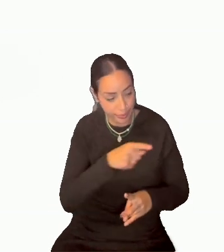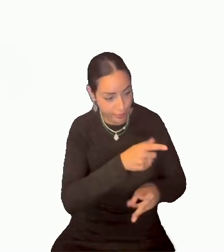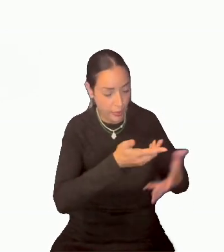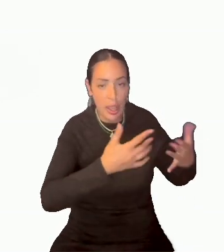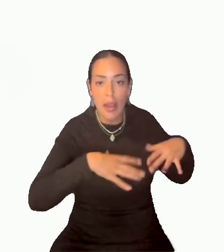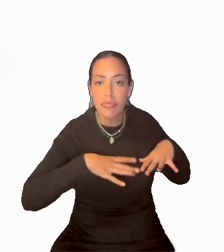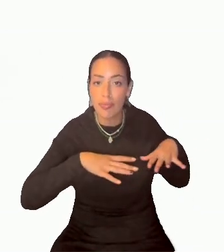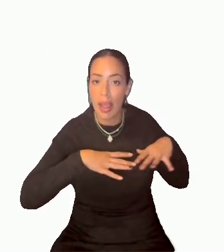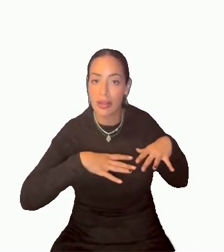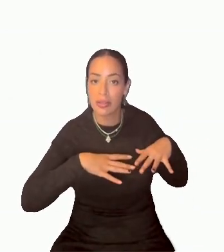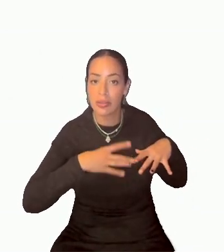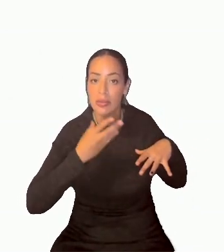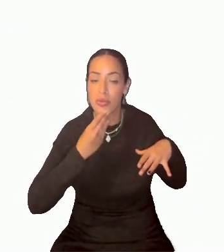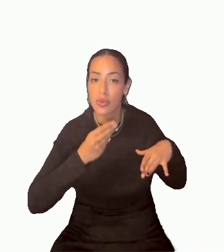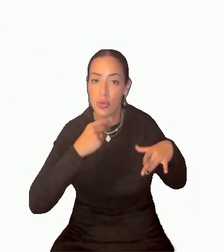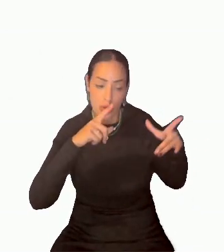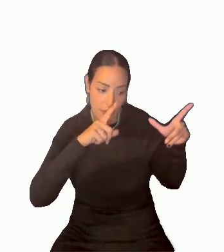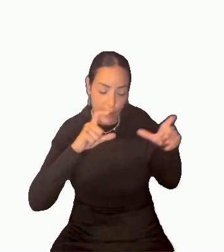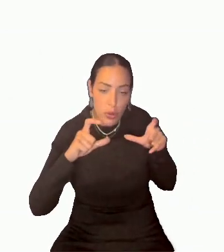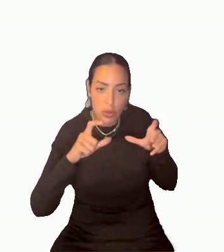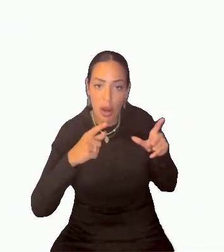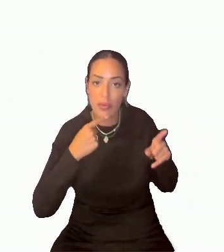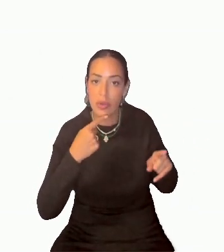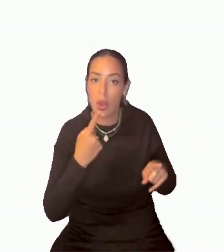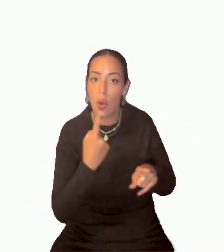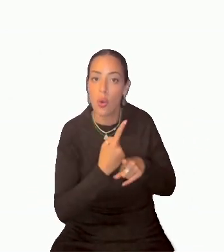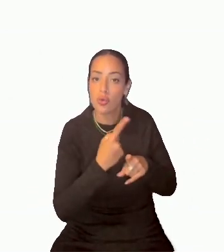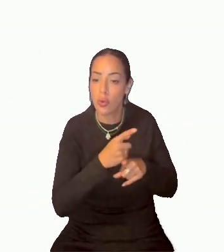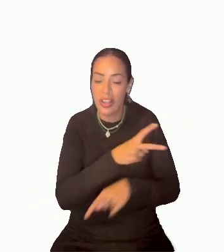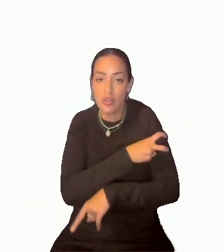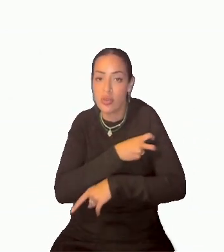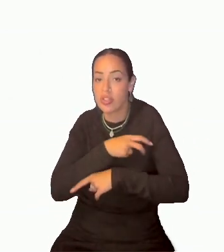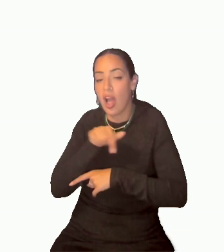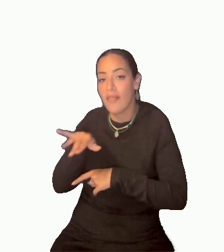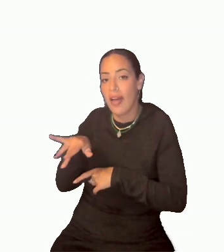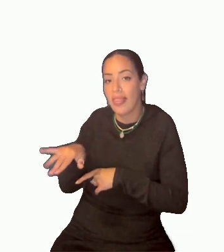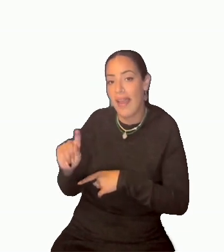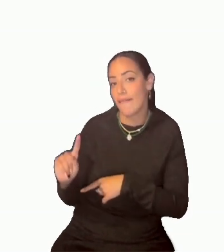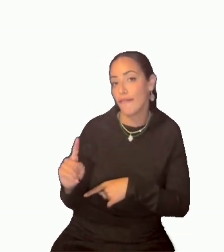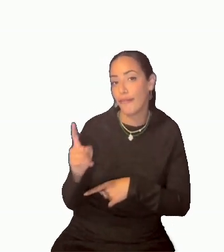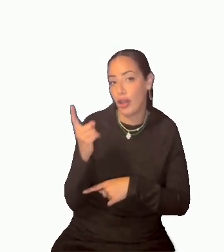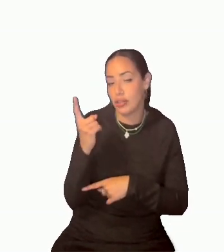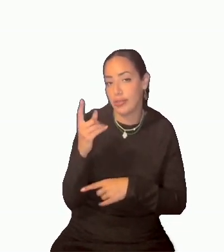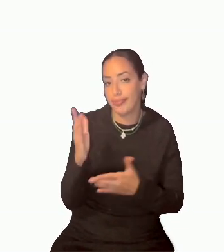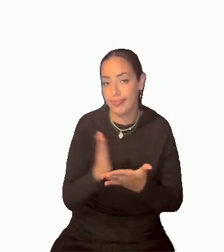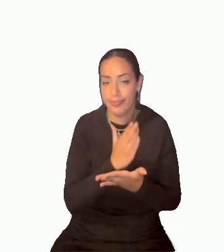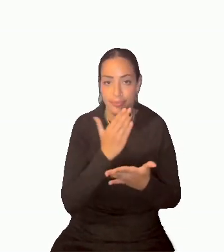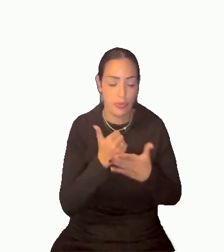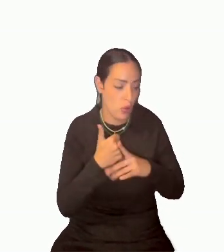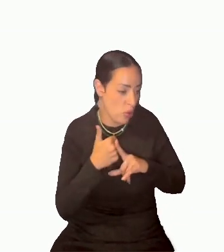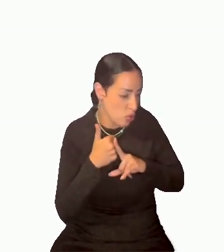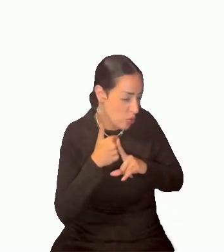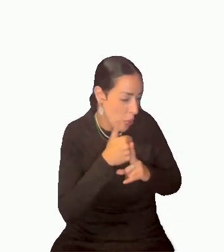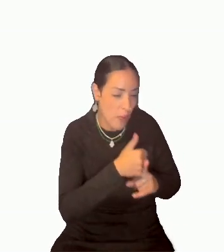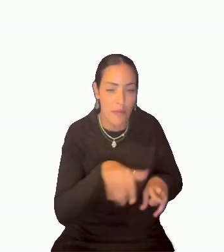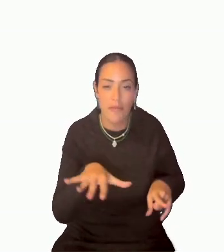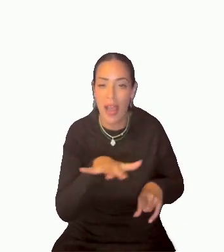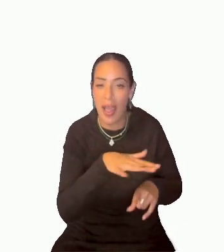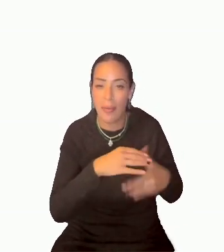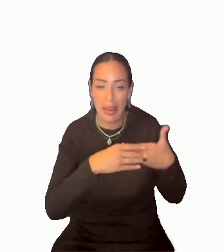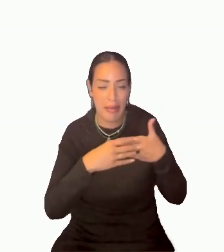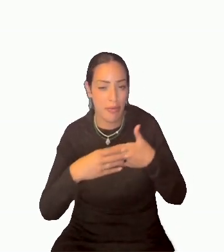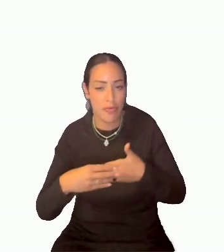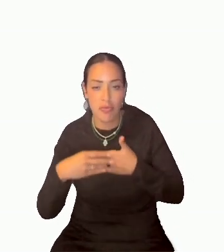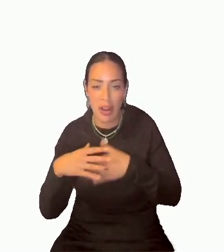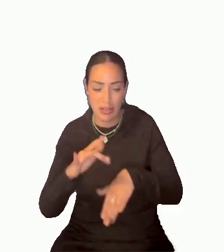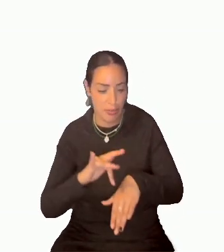as possible, for example using photographs or speaking to mortuary staff first. That they are supported by family, friends and